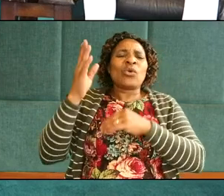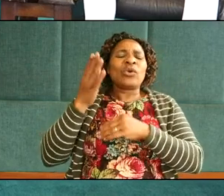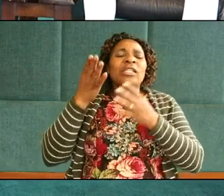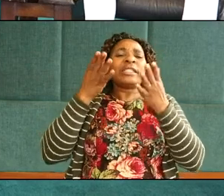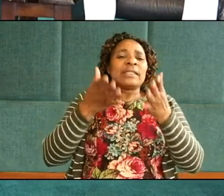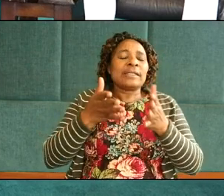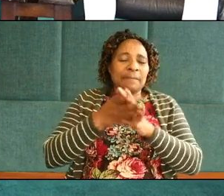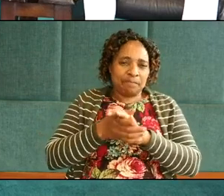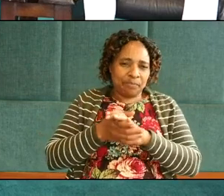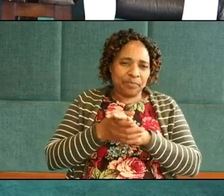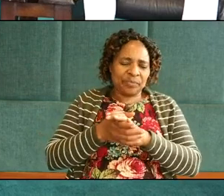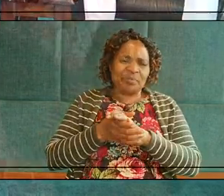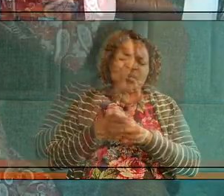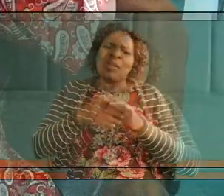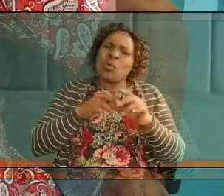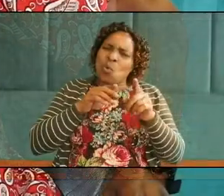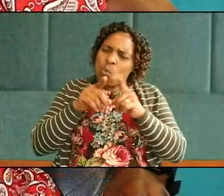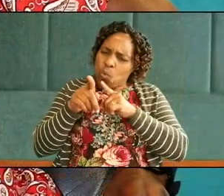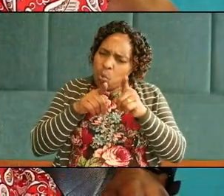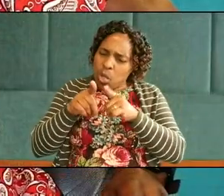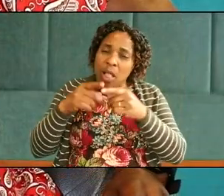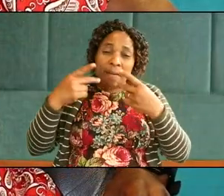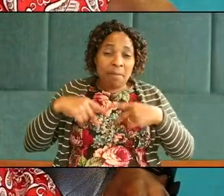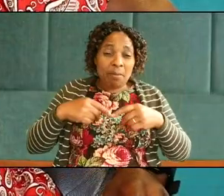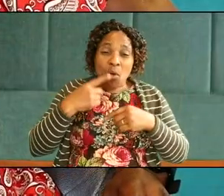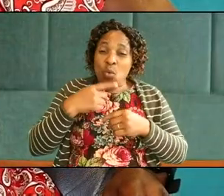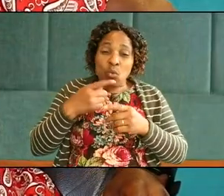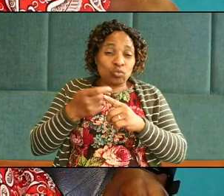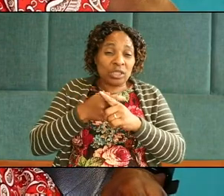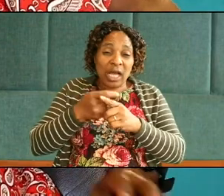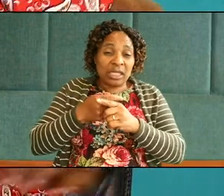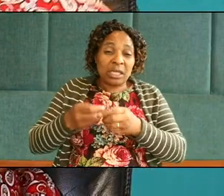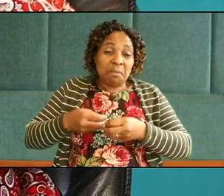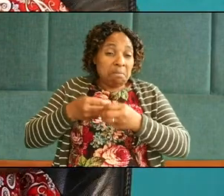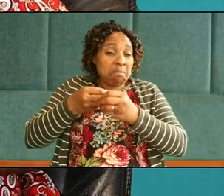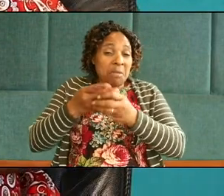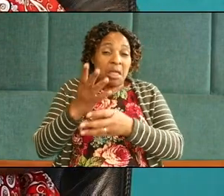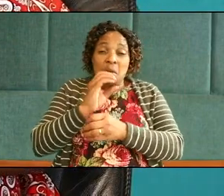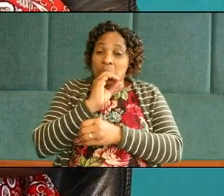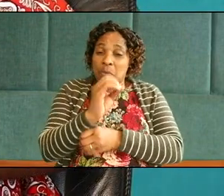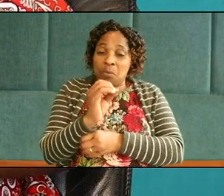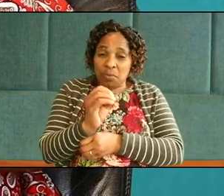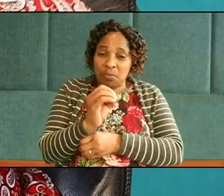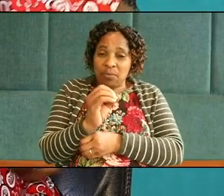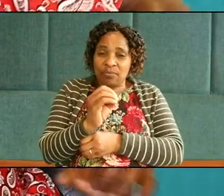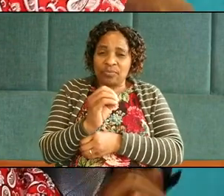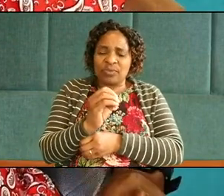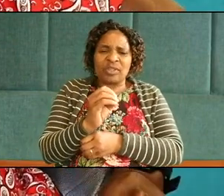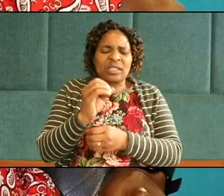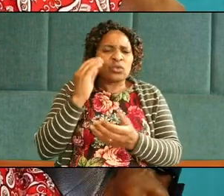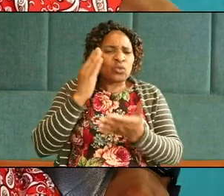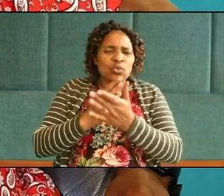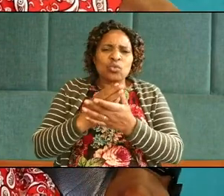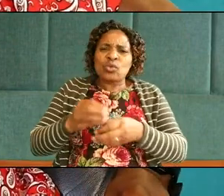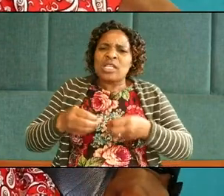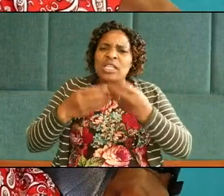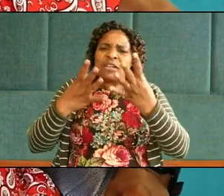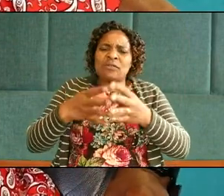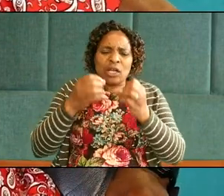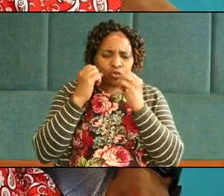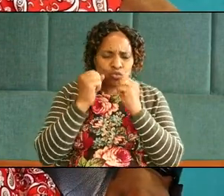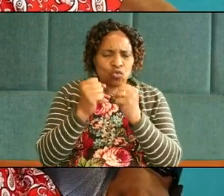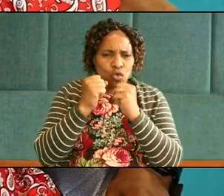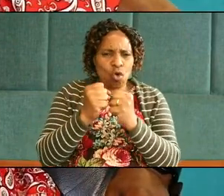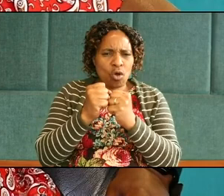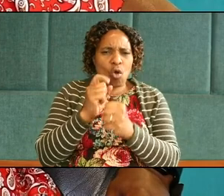here is really condemning people who did not pay that tithe. I don't know if you've seen it, and he actually gives a very stern